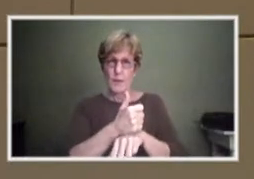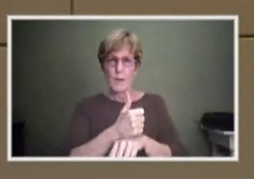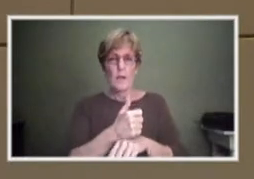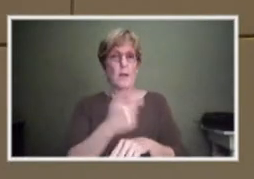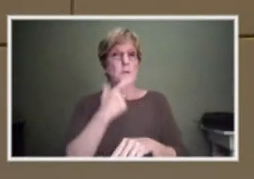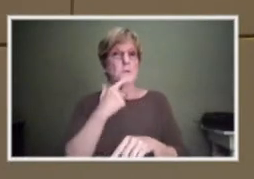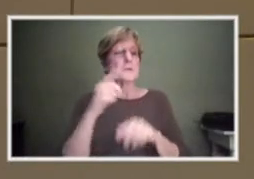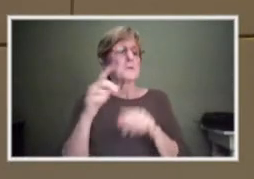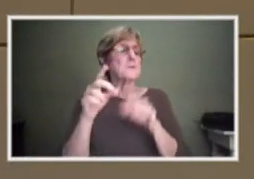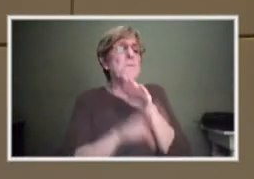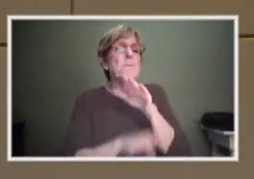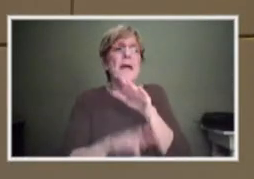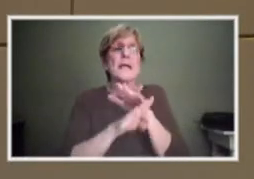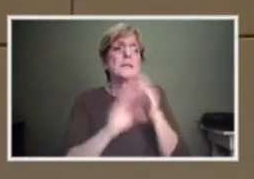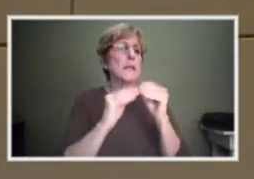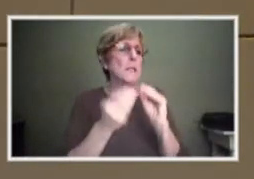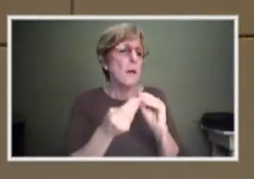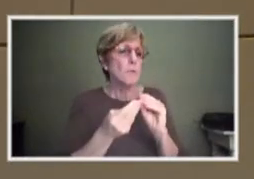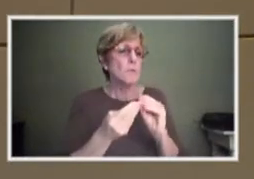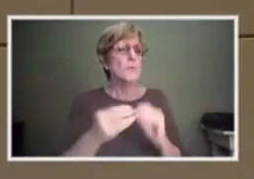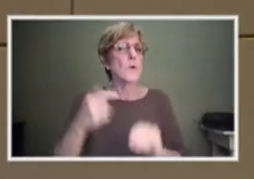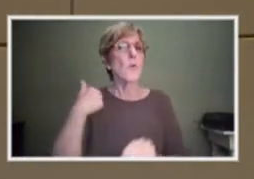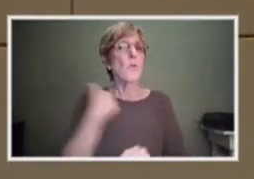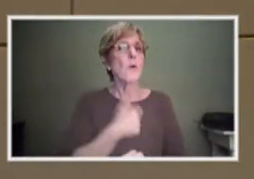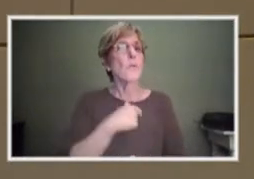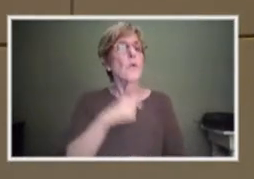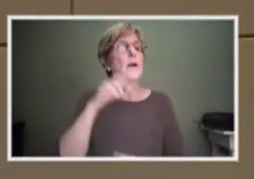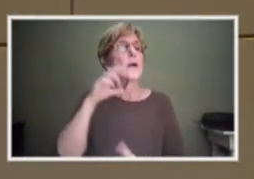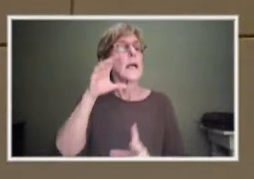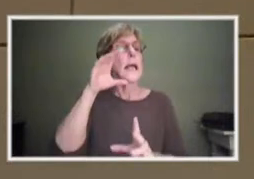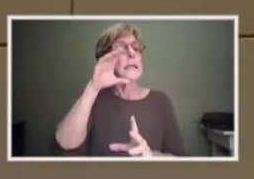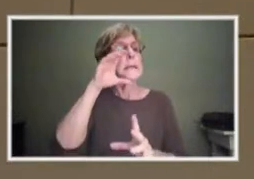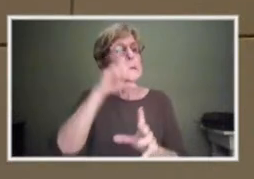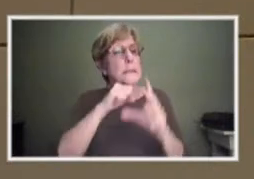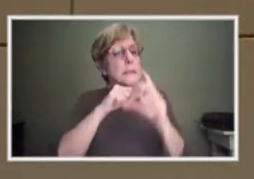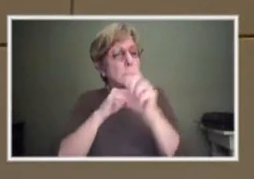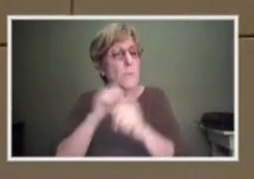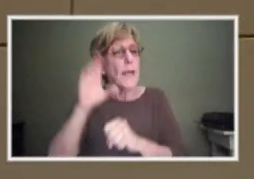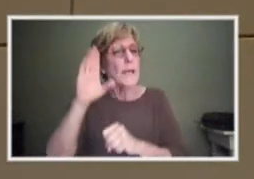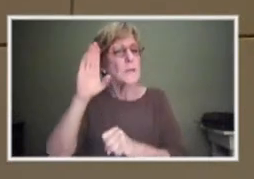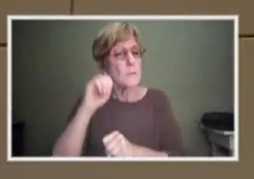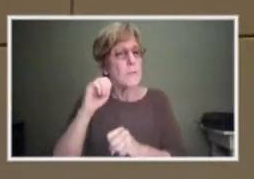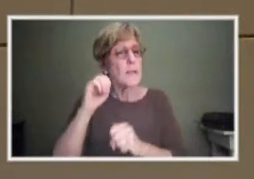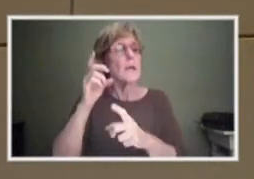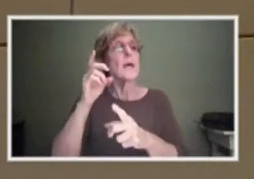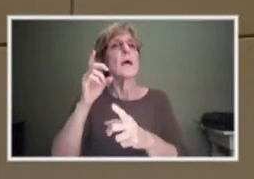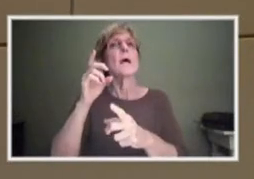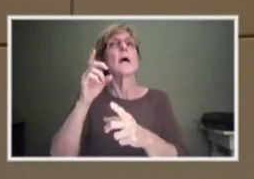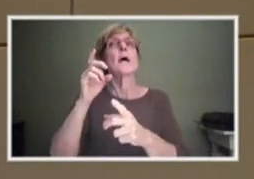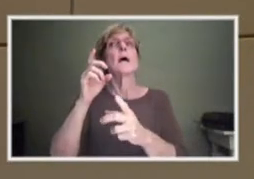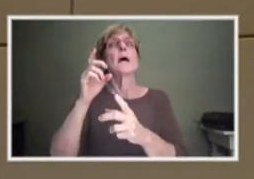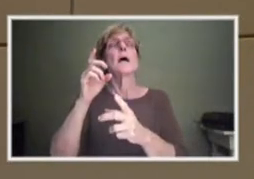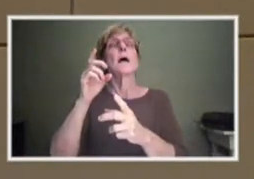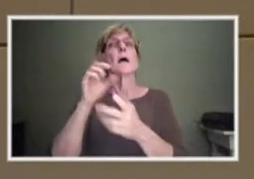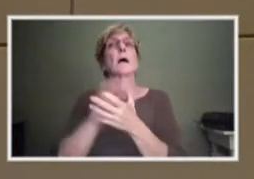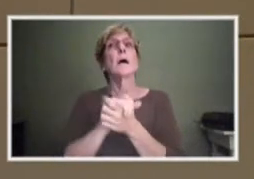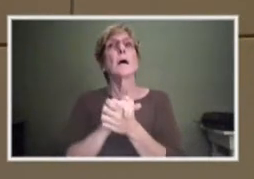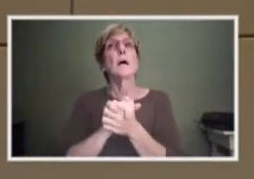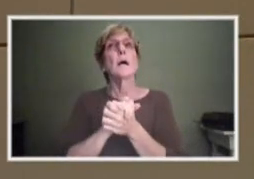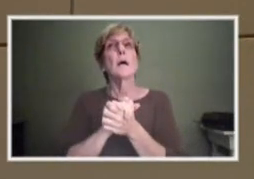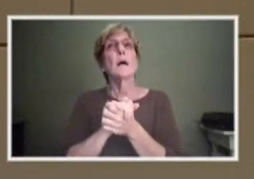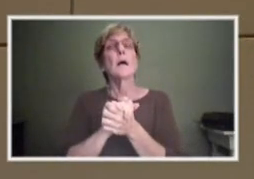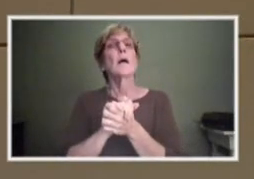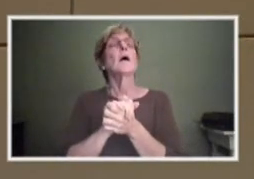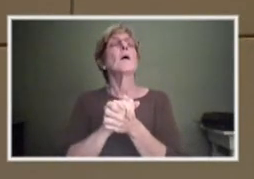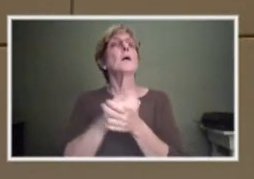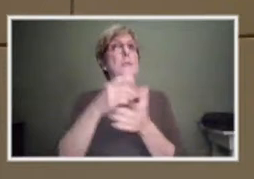numbers on what we're anticipating to be a return on the reallocation of tax